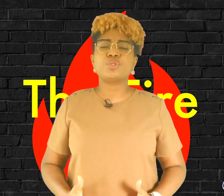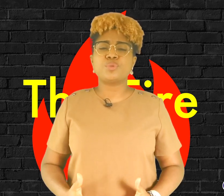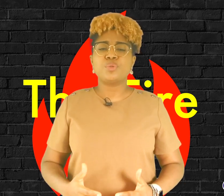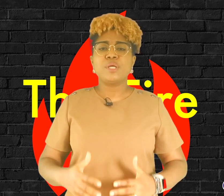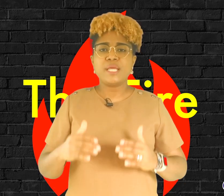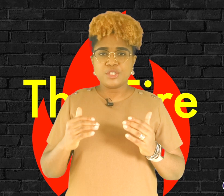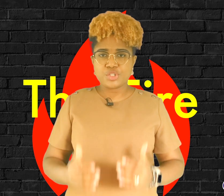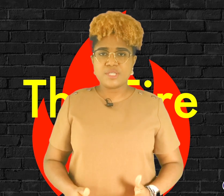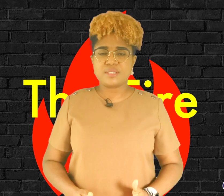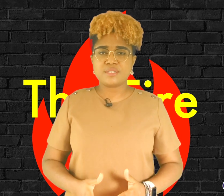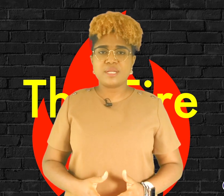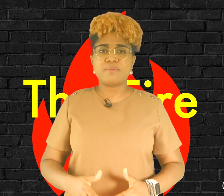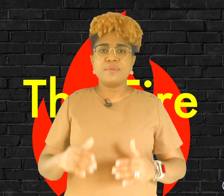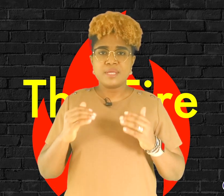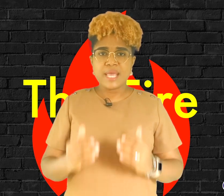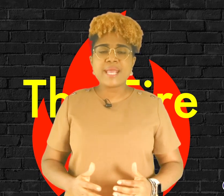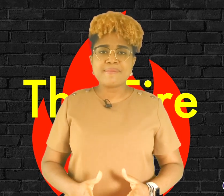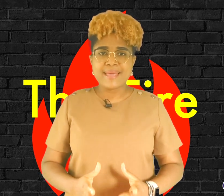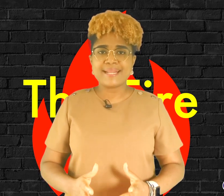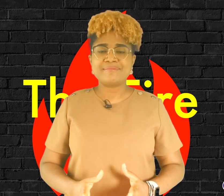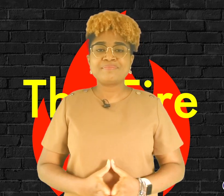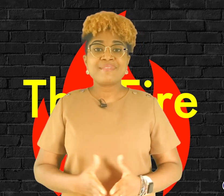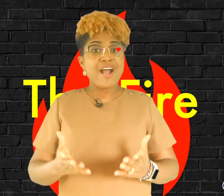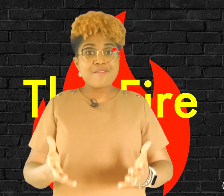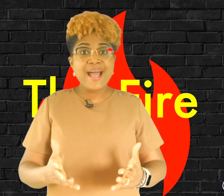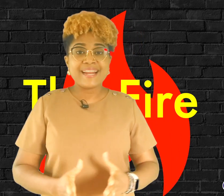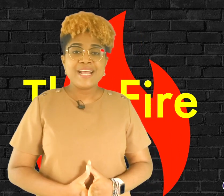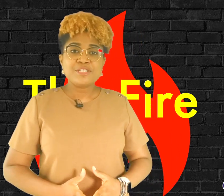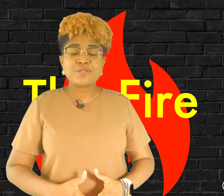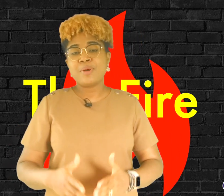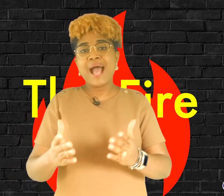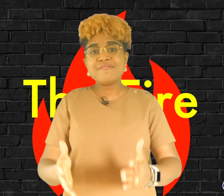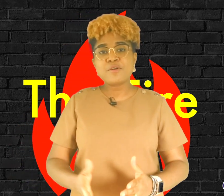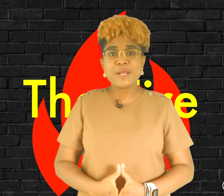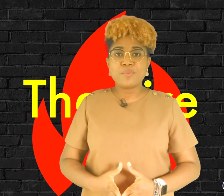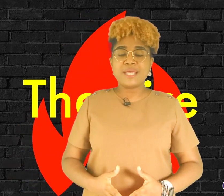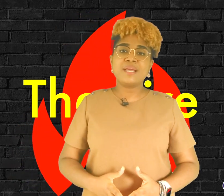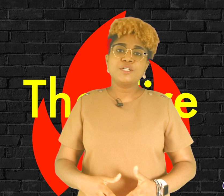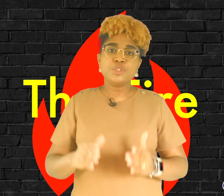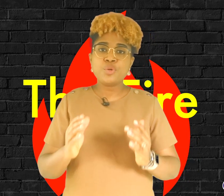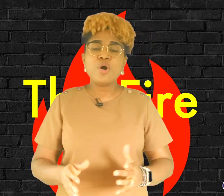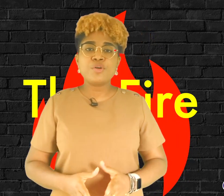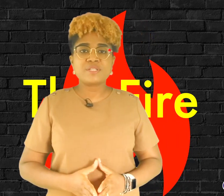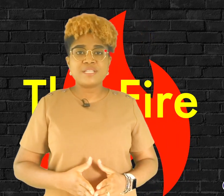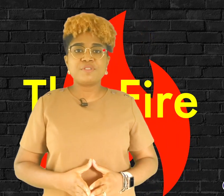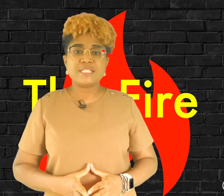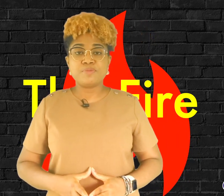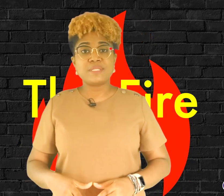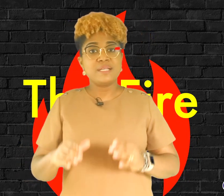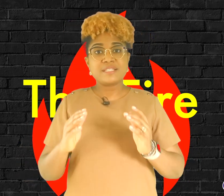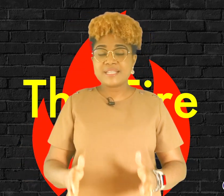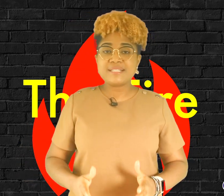we ought to. In Jesus' name, amen. All right, so have a great week. You know all your